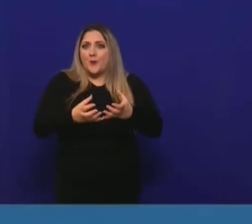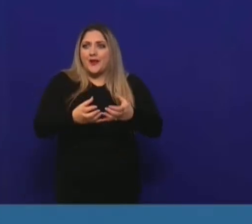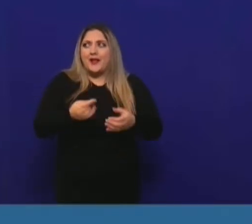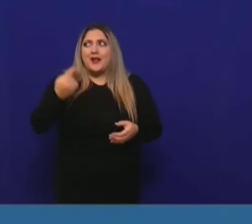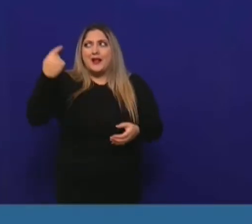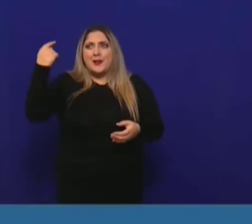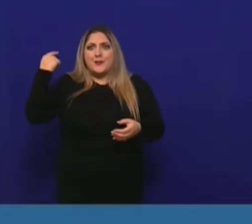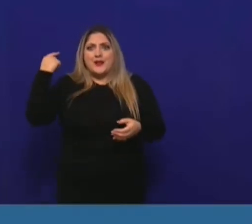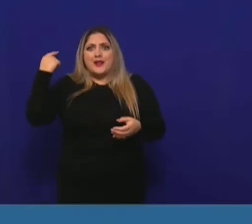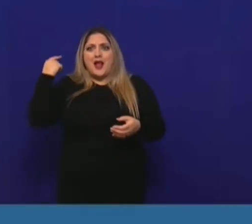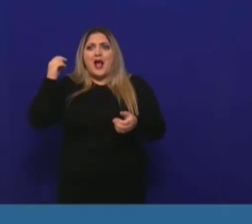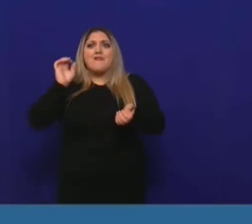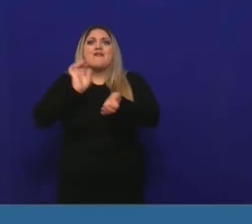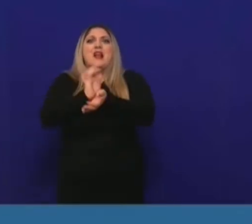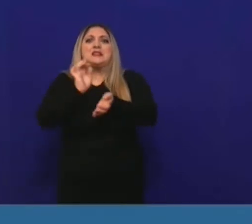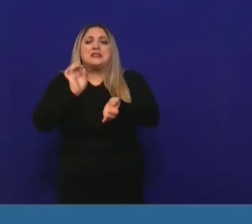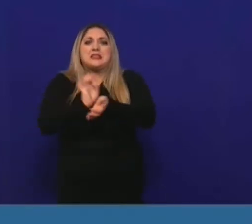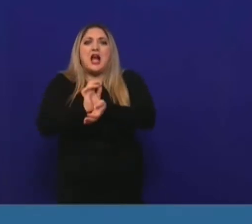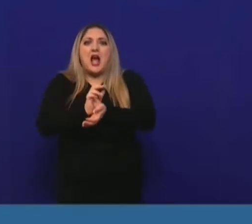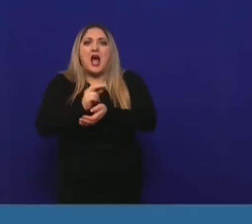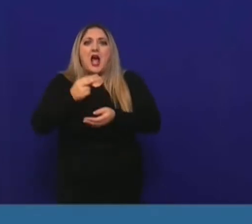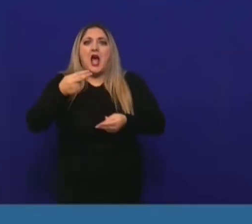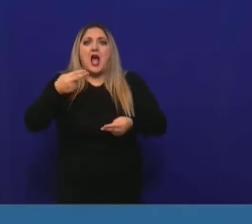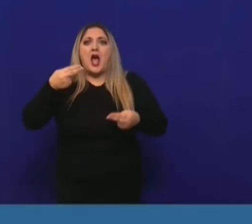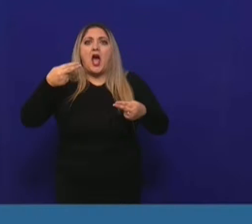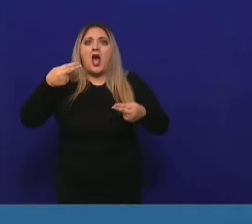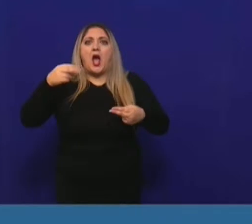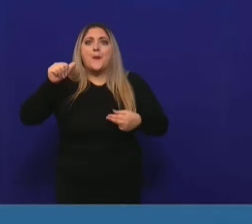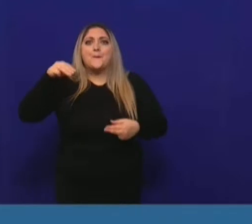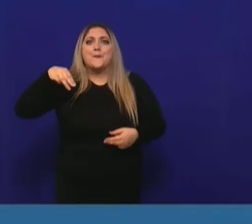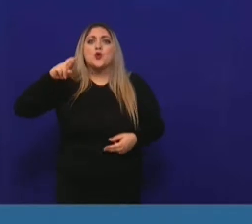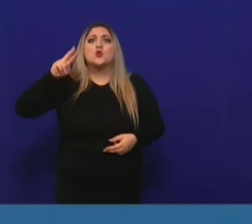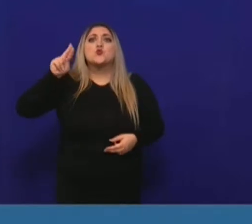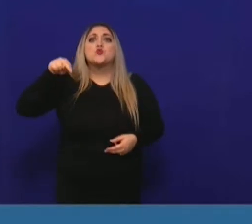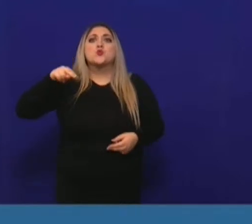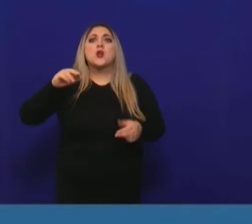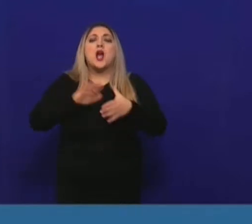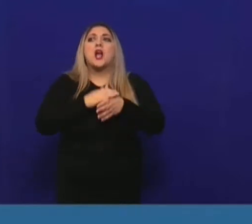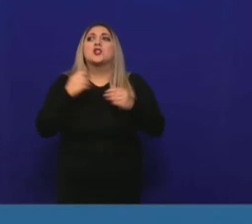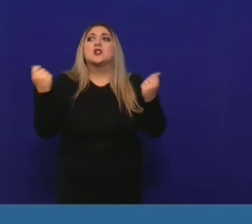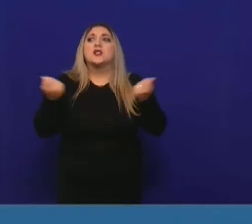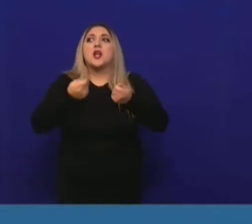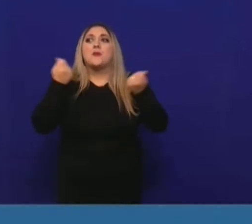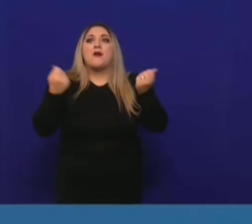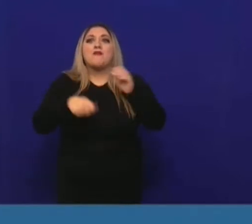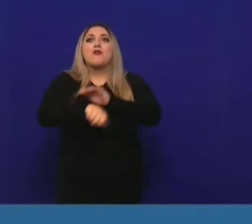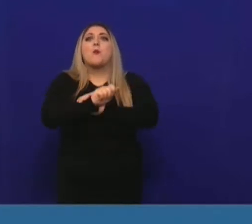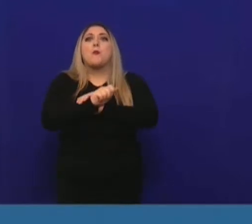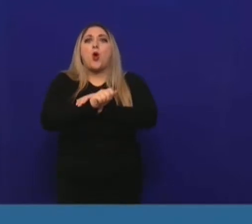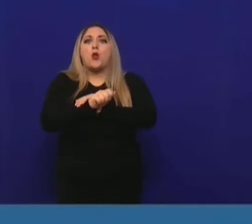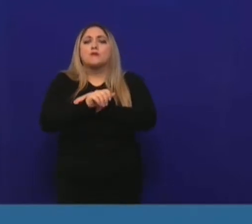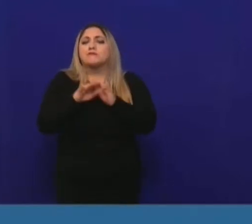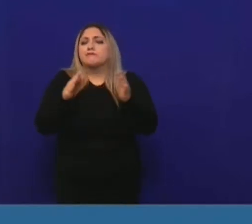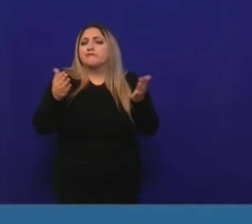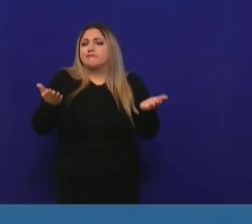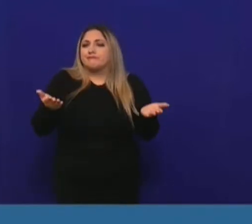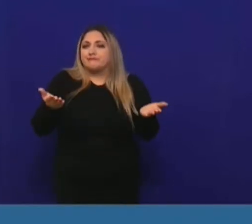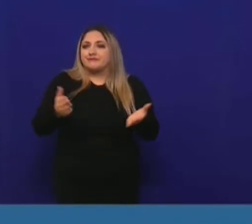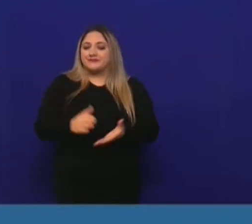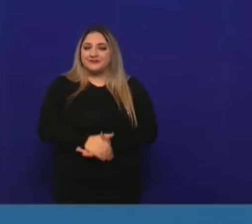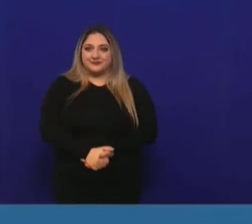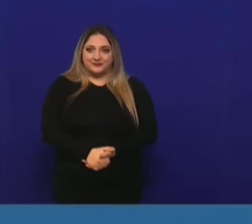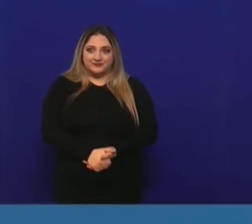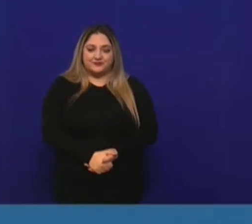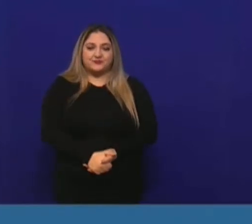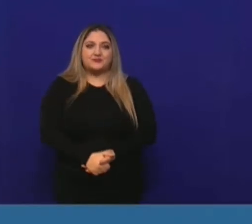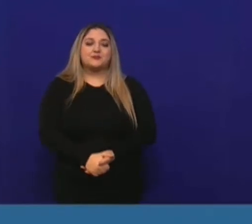celebrating this week? Thank you. Thank you. Mela, fu l-AstraZeneca dikija tilqima oħra li għaddej l-evalwazzjoni,